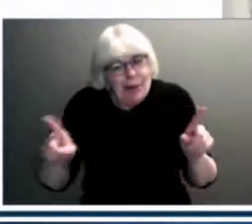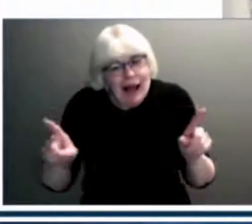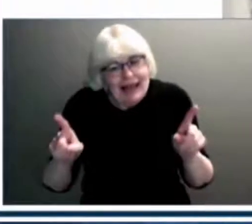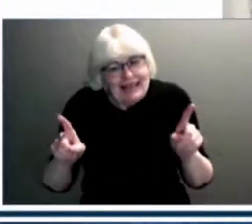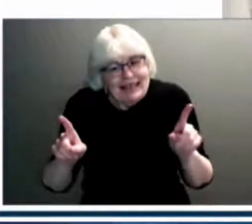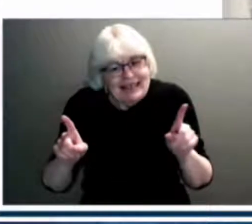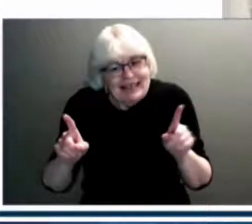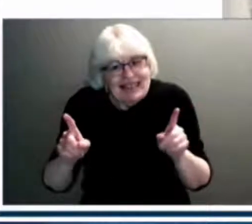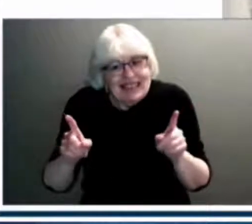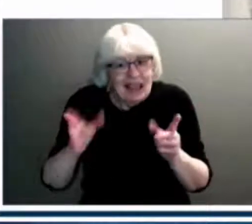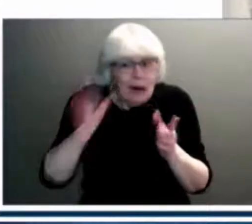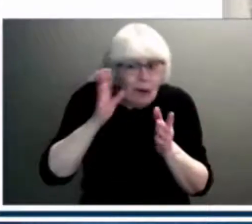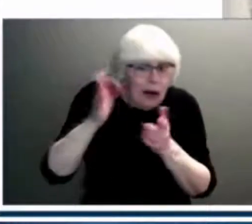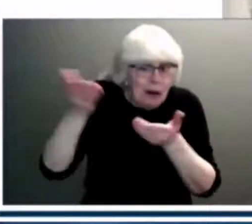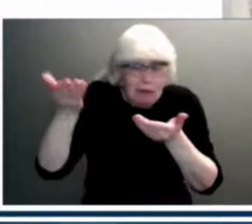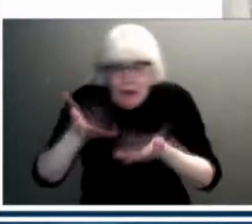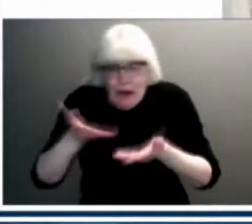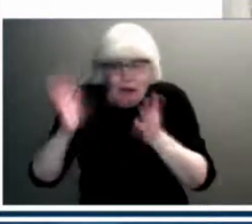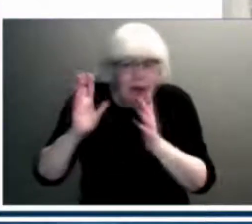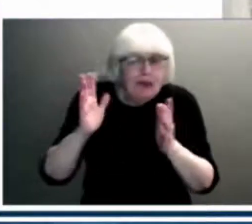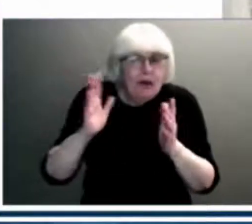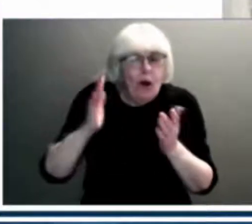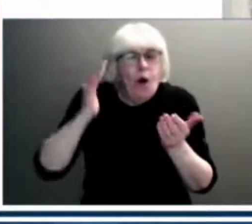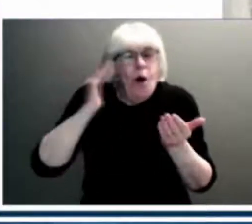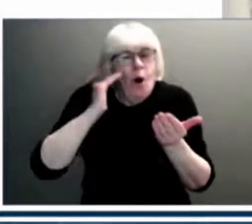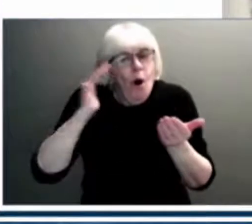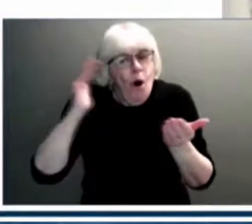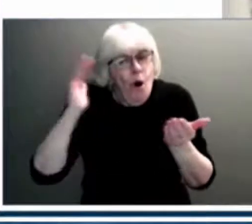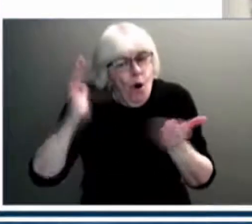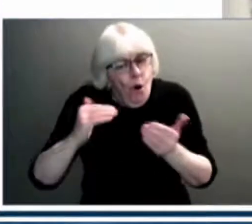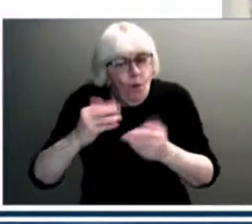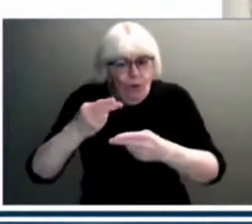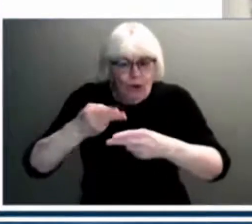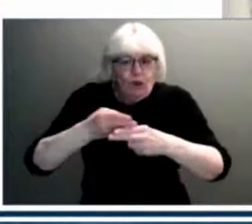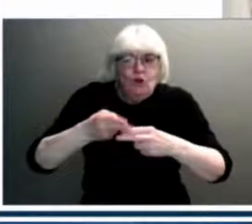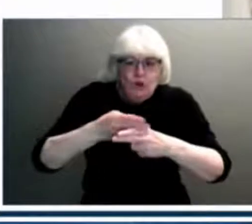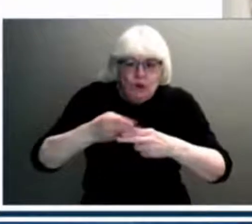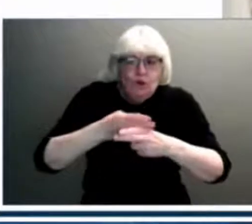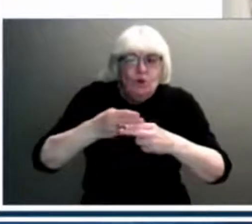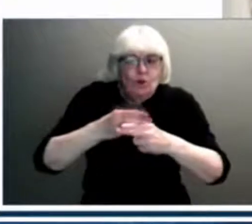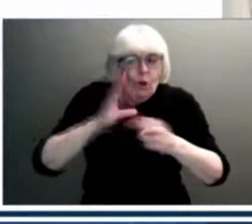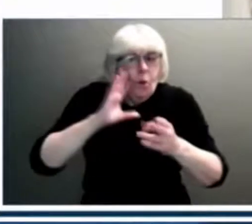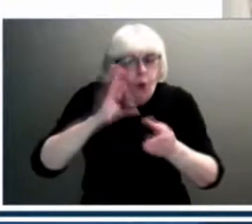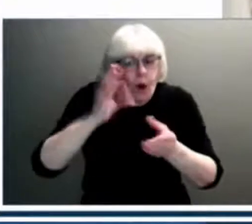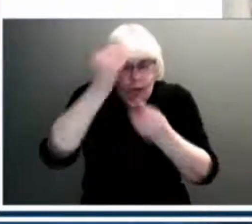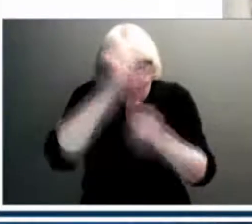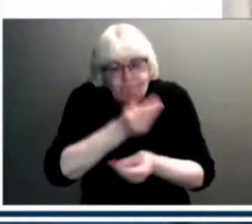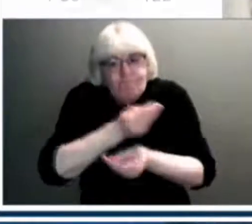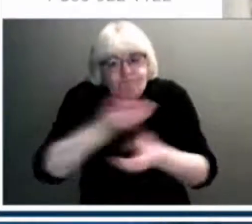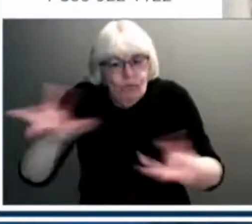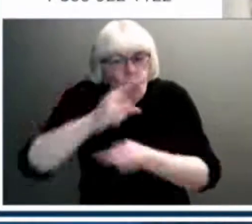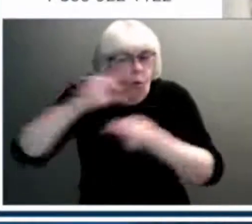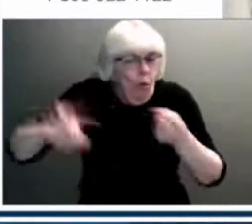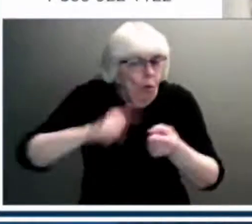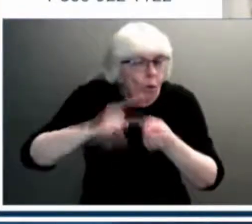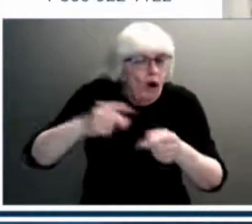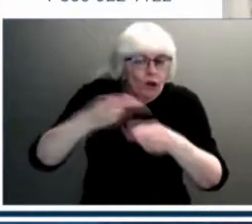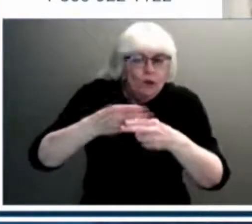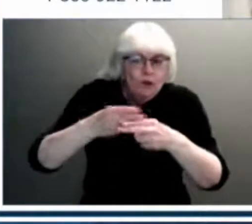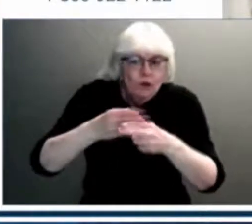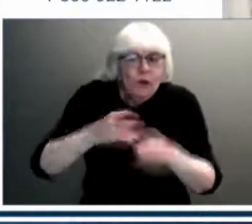to have updates soon on their arrival. At the same time, the federal government has been actively working to procure more